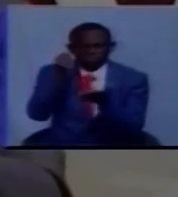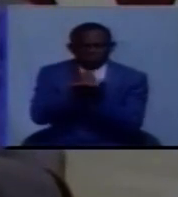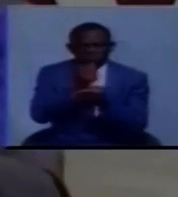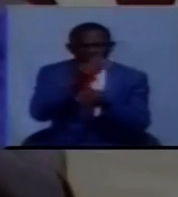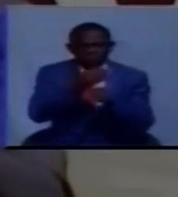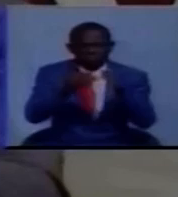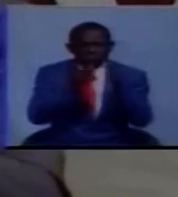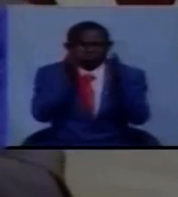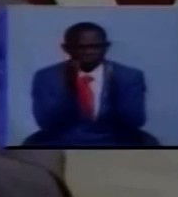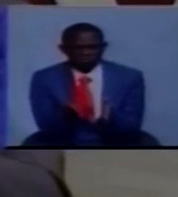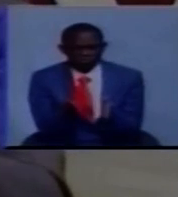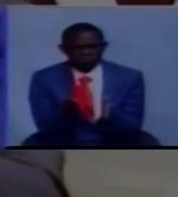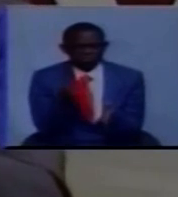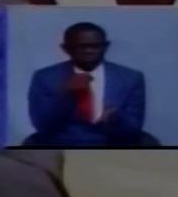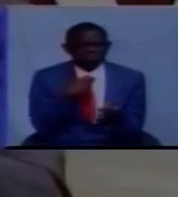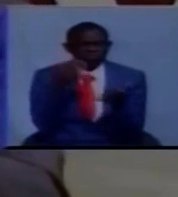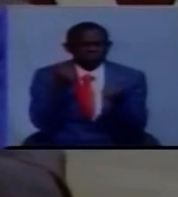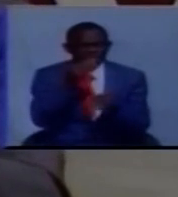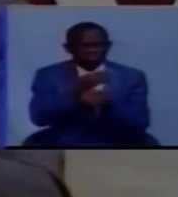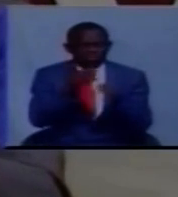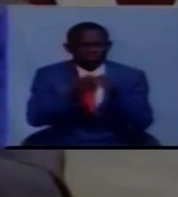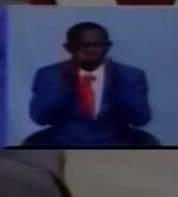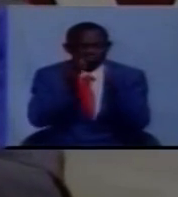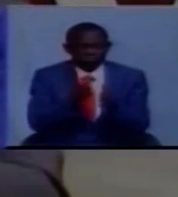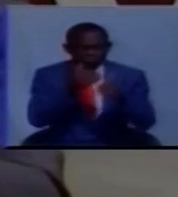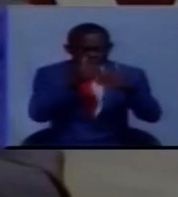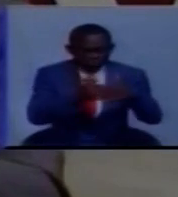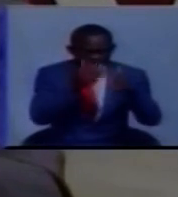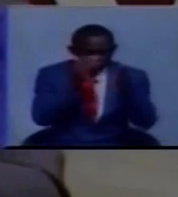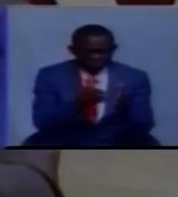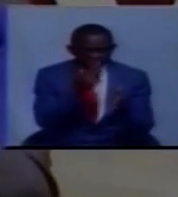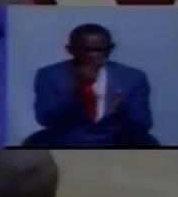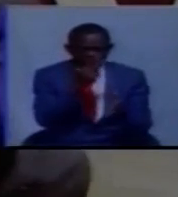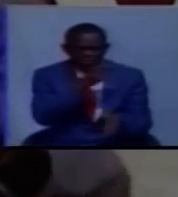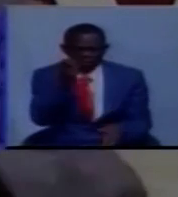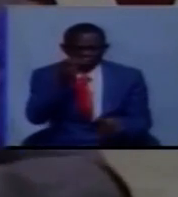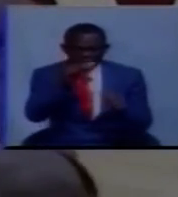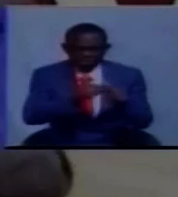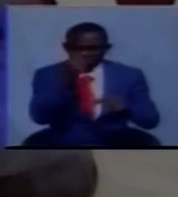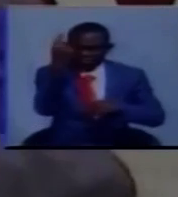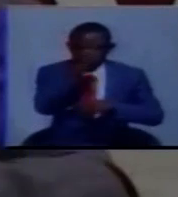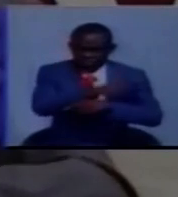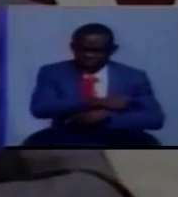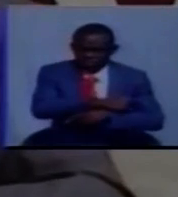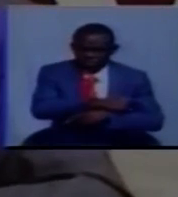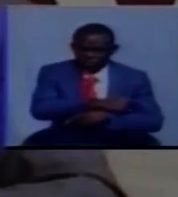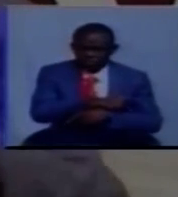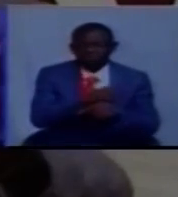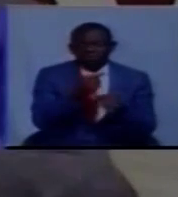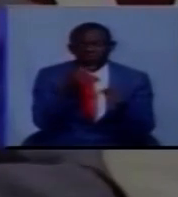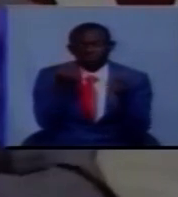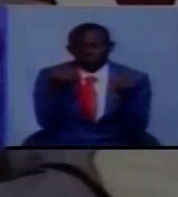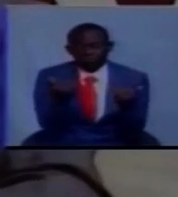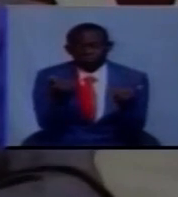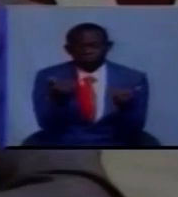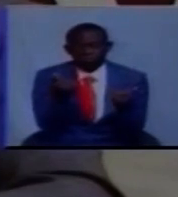to lay 200 blocks per day. Like this is the universal arrangement if you